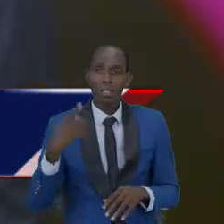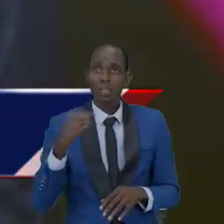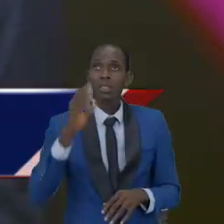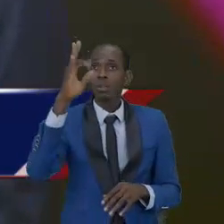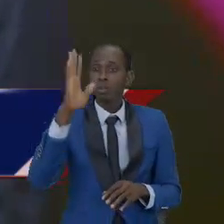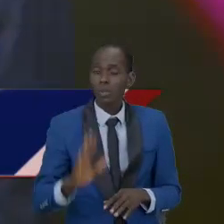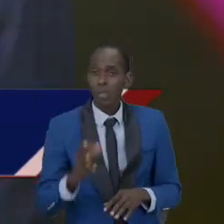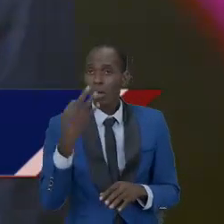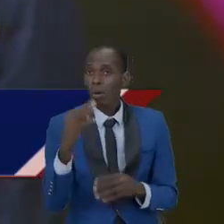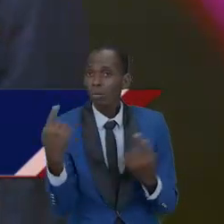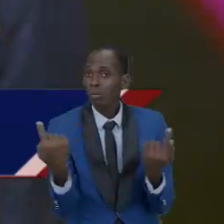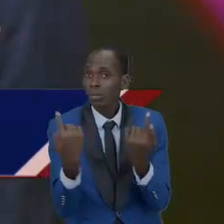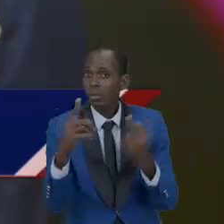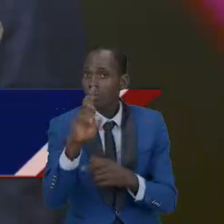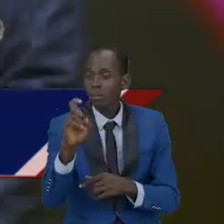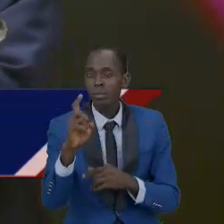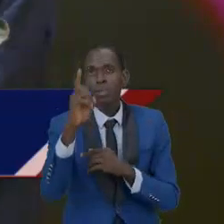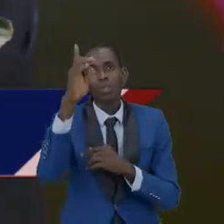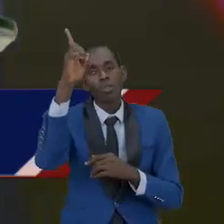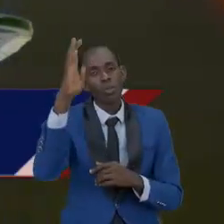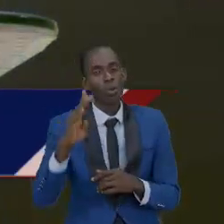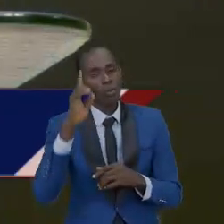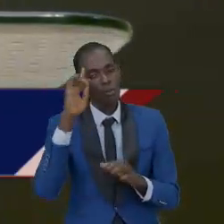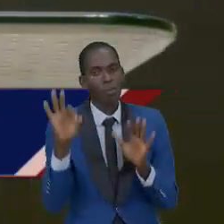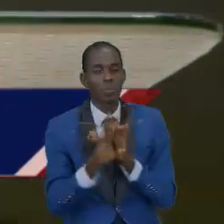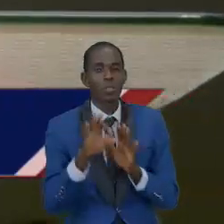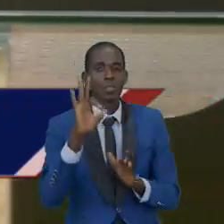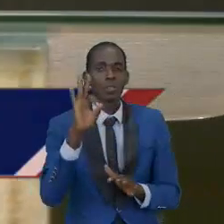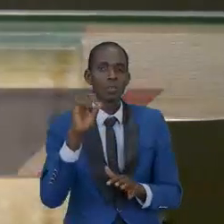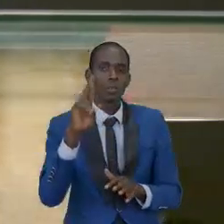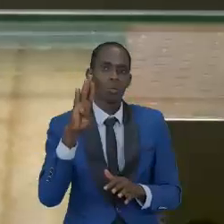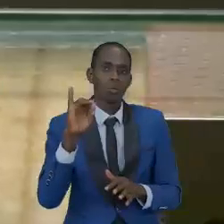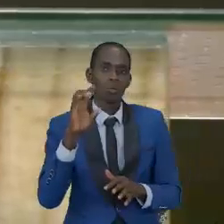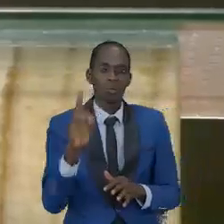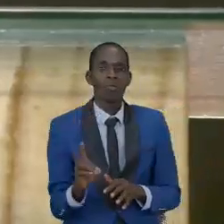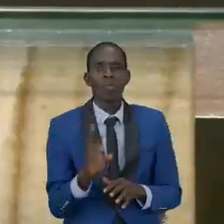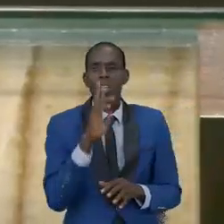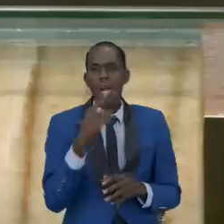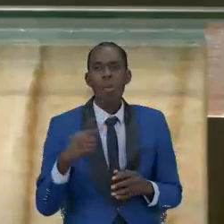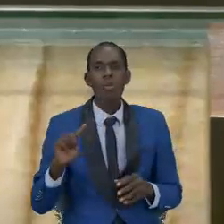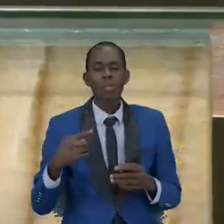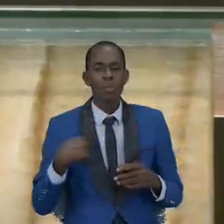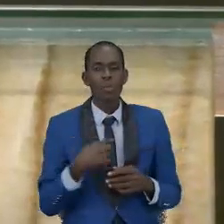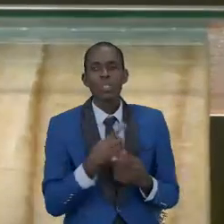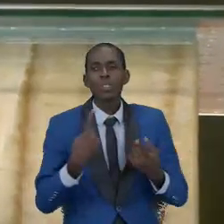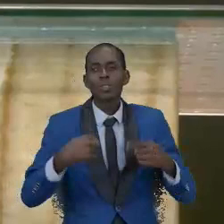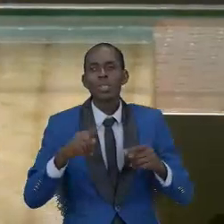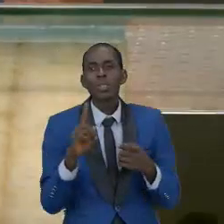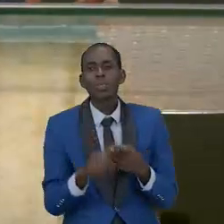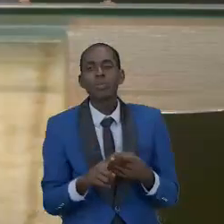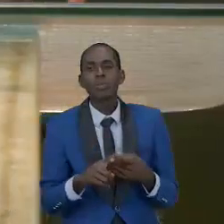of sin? God forbid. He said, are we trying to justify ourselves? Actually, he